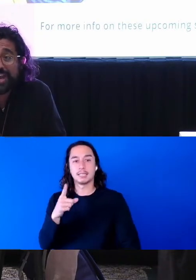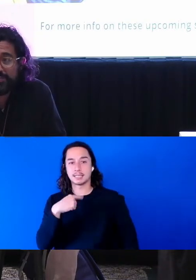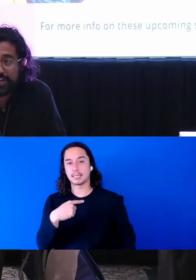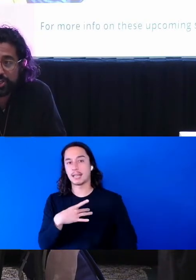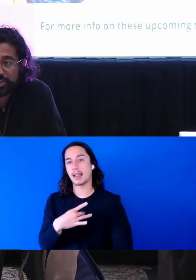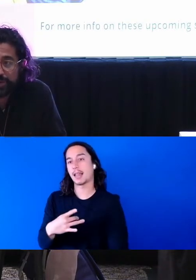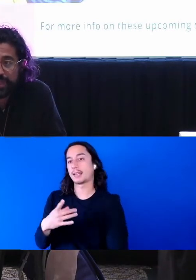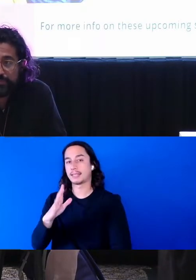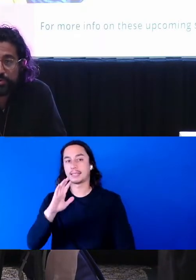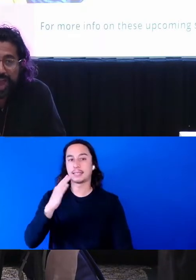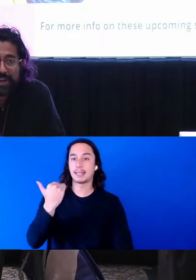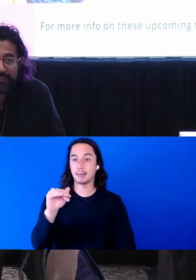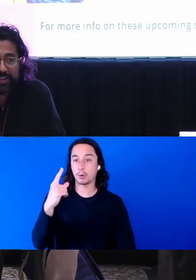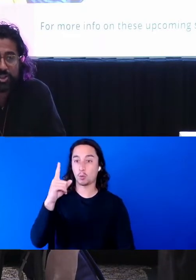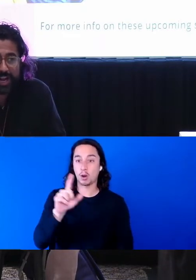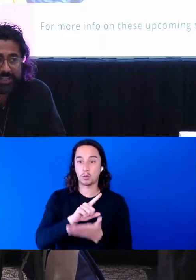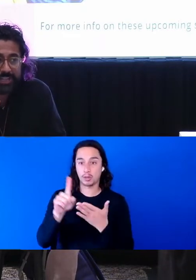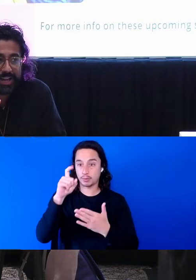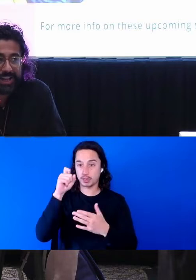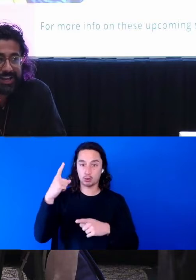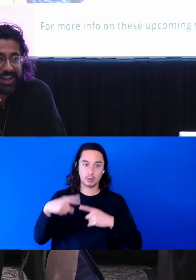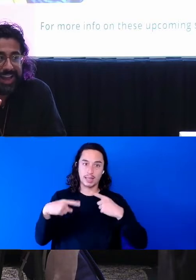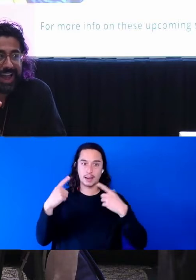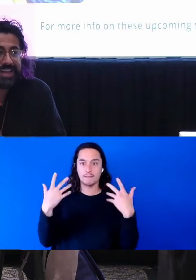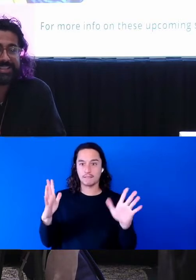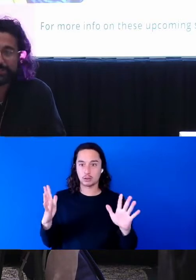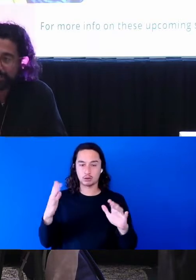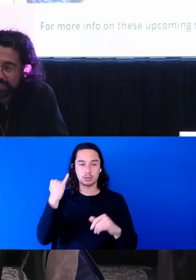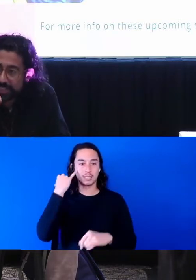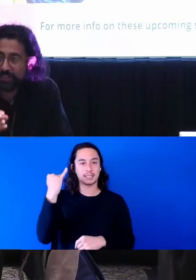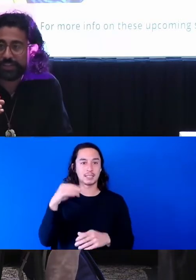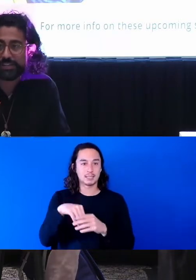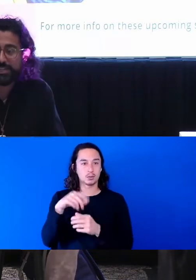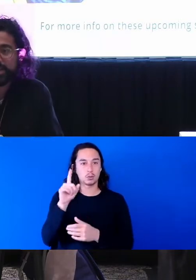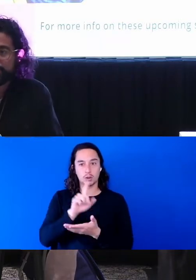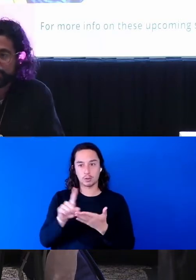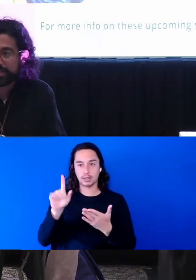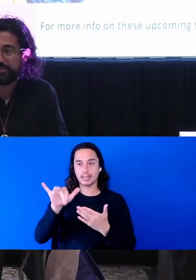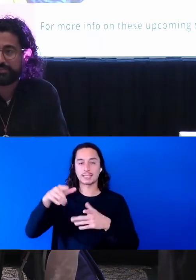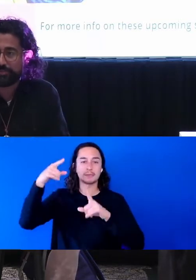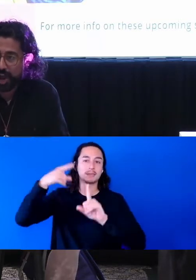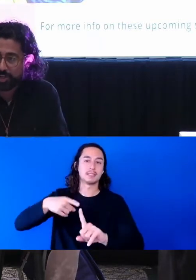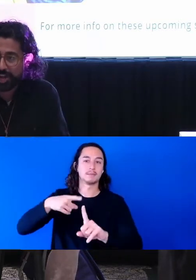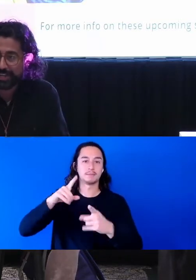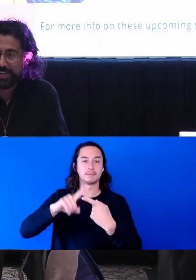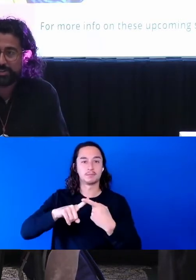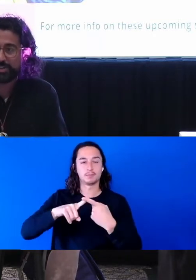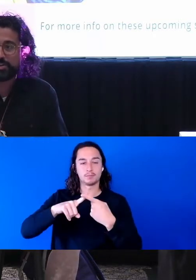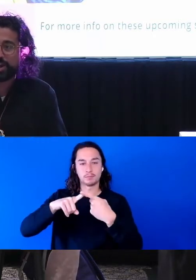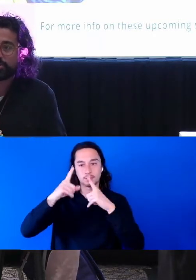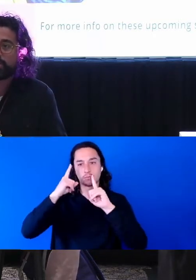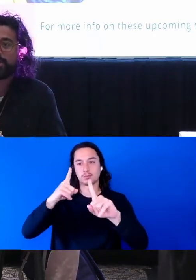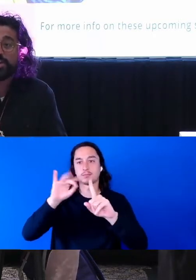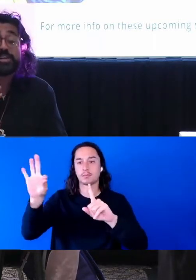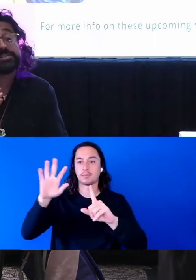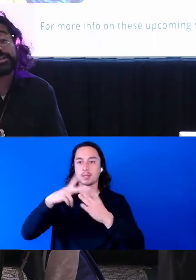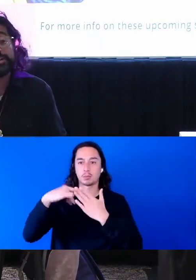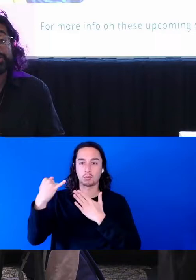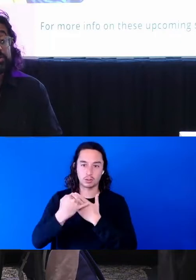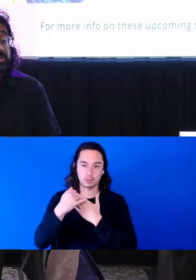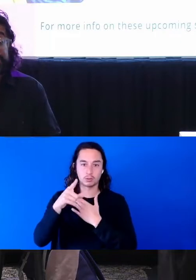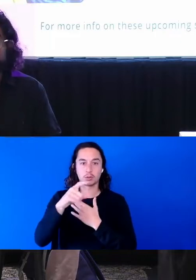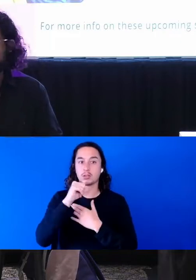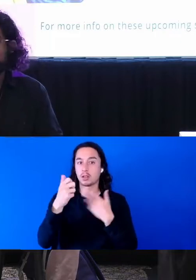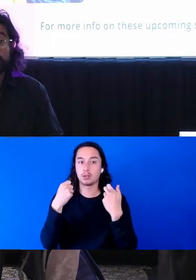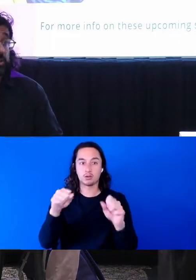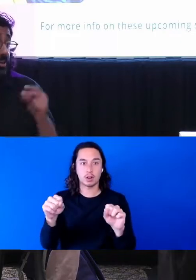residency because you can't finish. You cannot finish an idea. And that is specific to the objective of the project. So that you're not trying, because